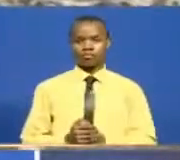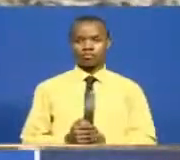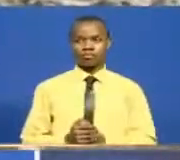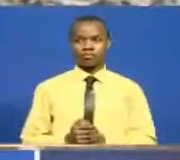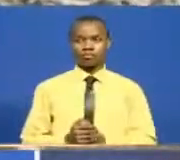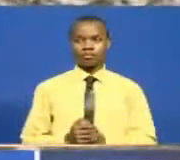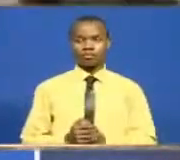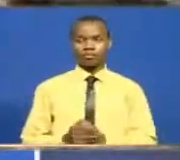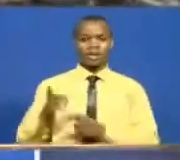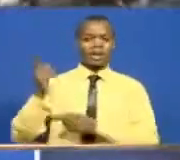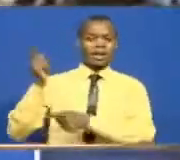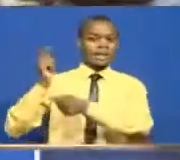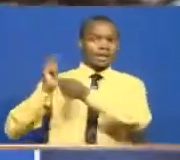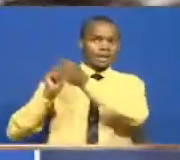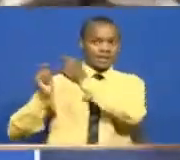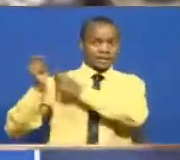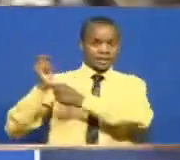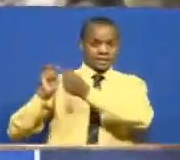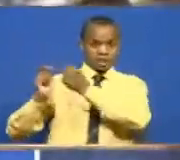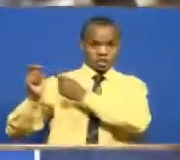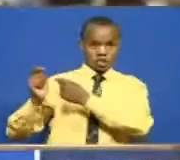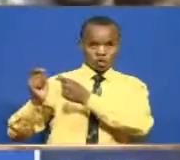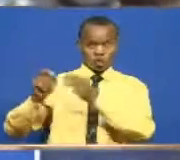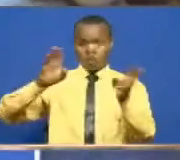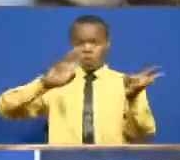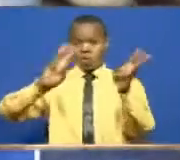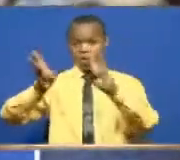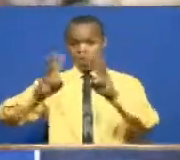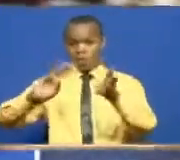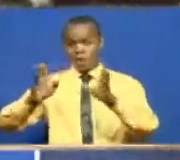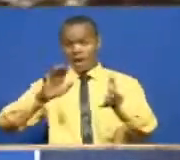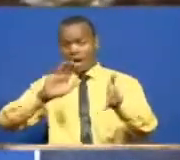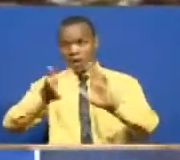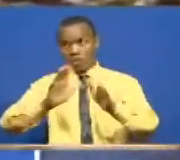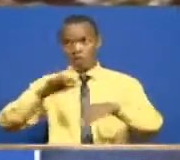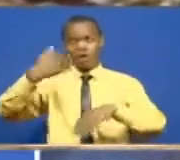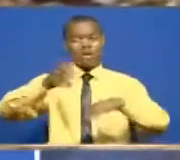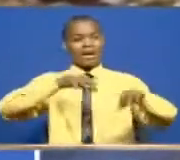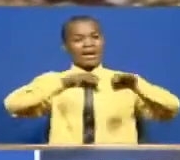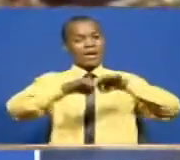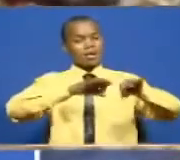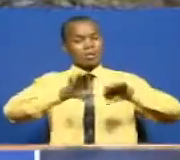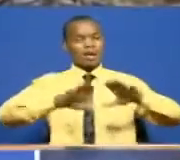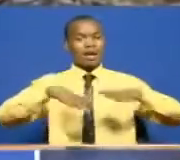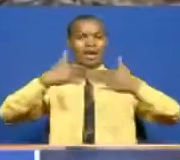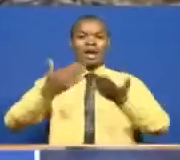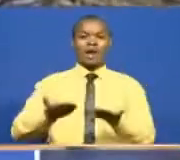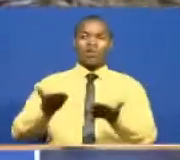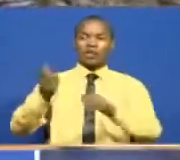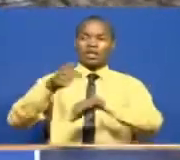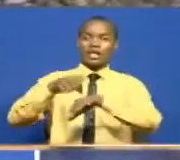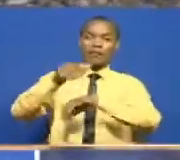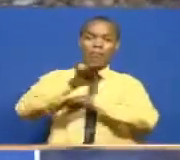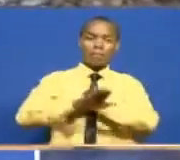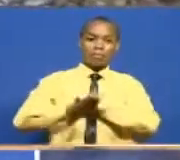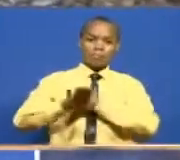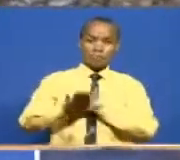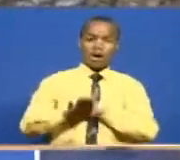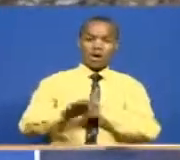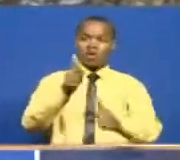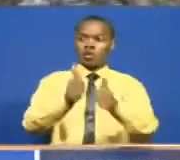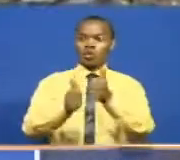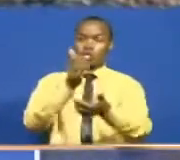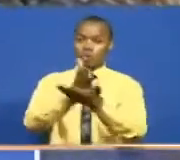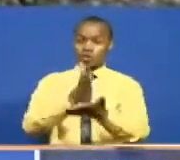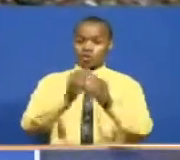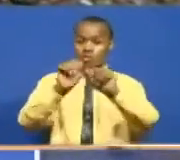The traditional weather forecasters explained how by being keen in observing the immediate environment, they are able to